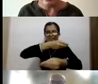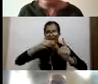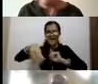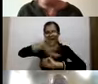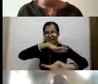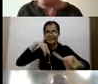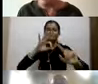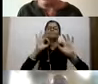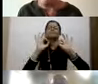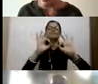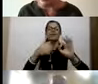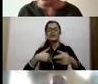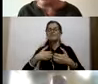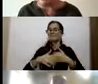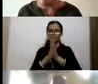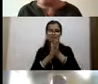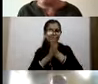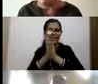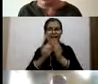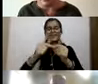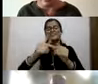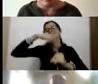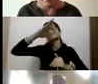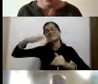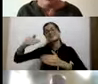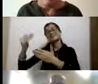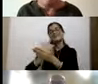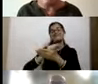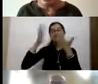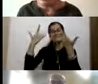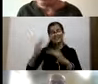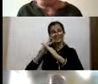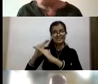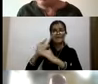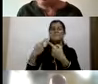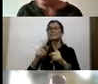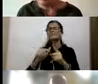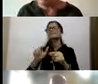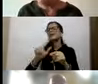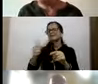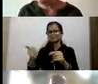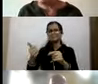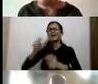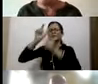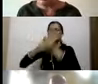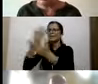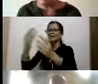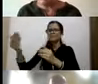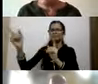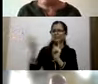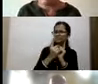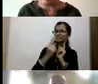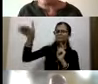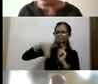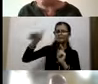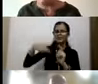excited. Hopefully, you know, that he'll get saved. That's one side of it. But the other thing, people do come to me. So people who visit, you know, come to me and say, oh,